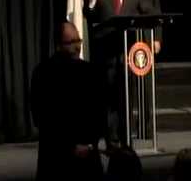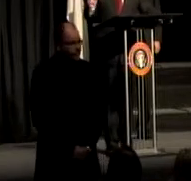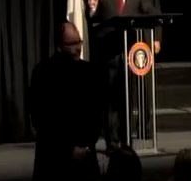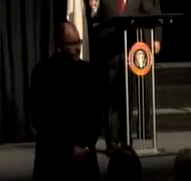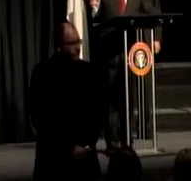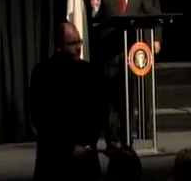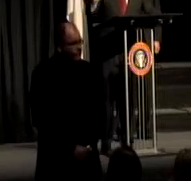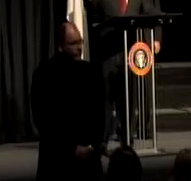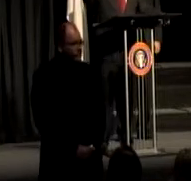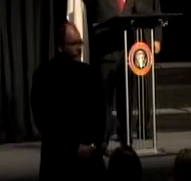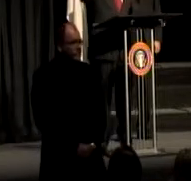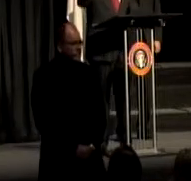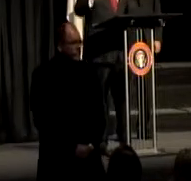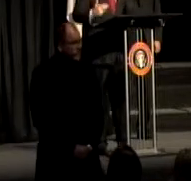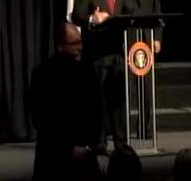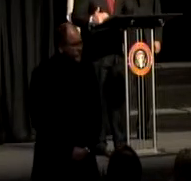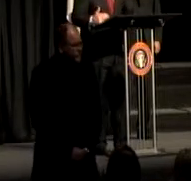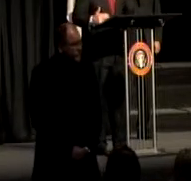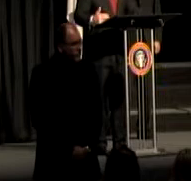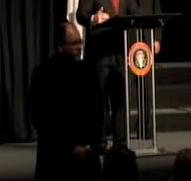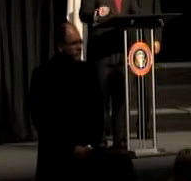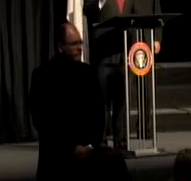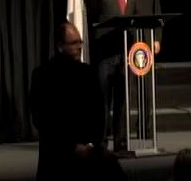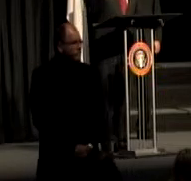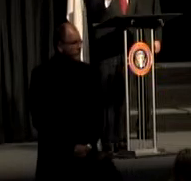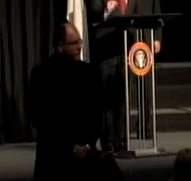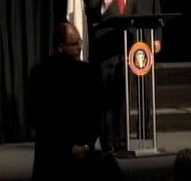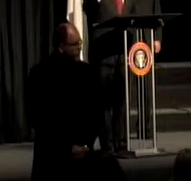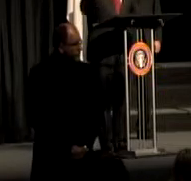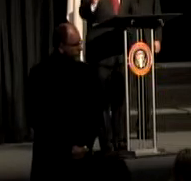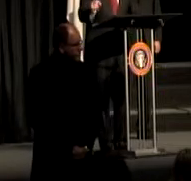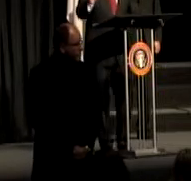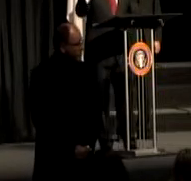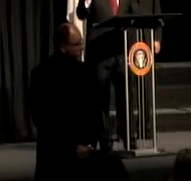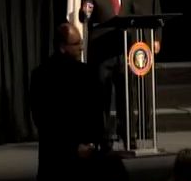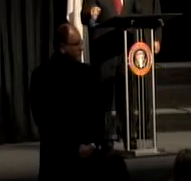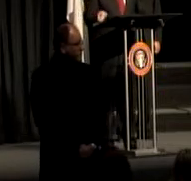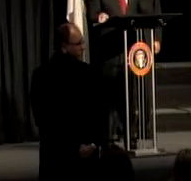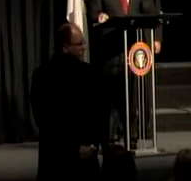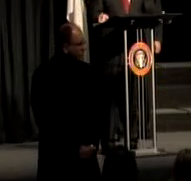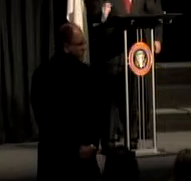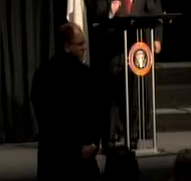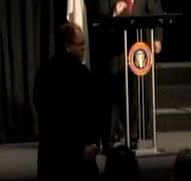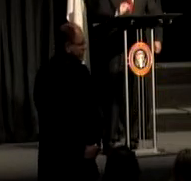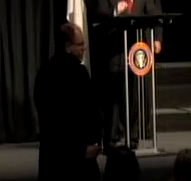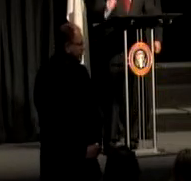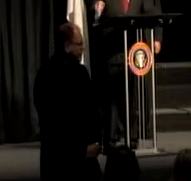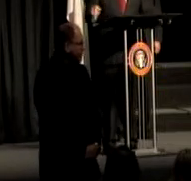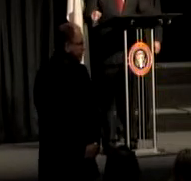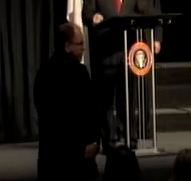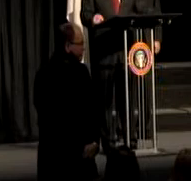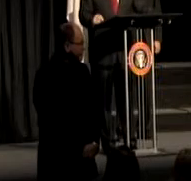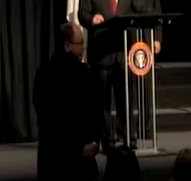set aside after I have accepted Jesus as my Lord and Savior it is not free it cost